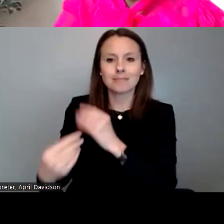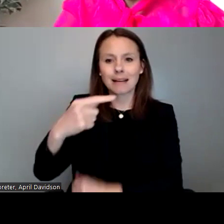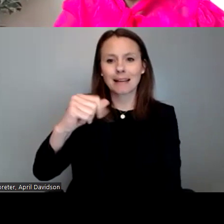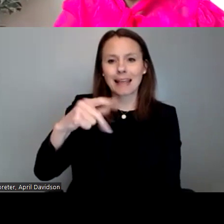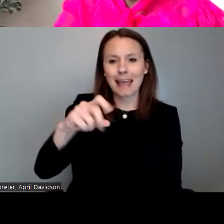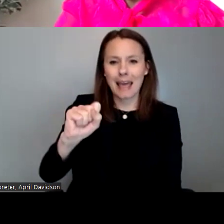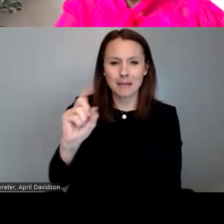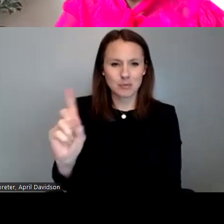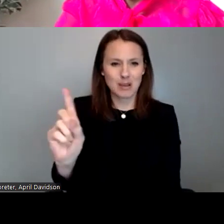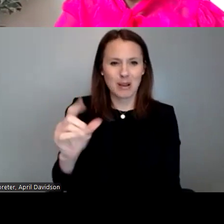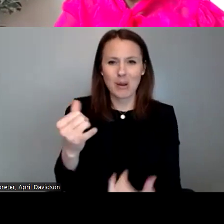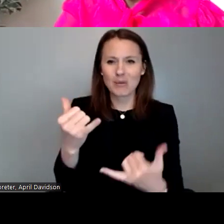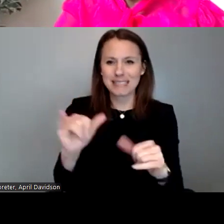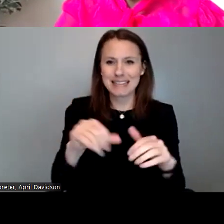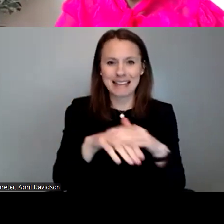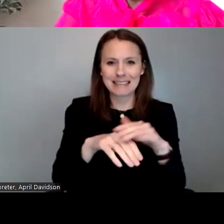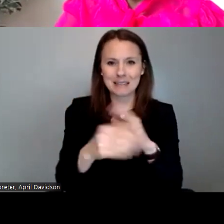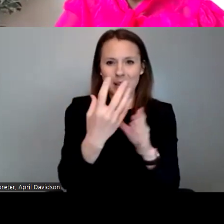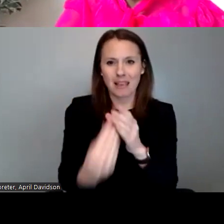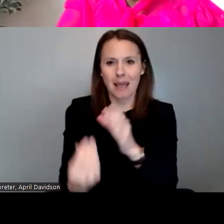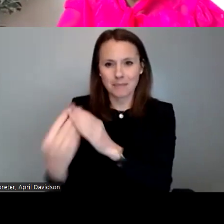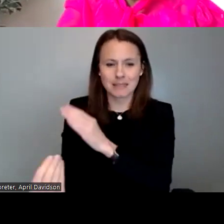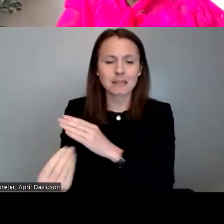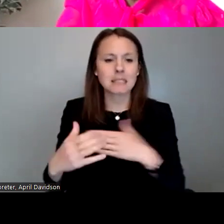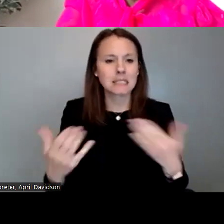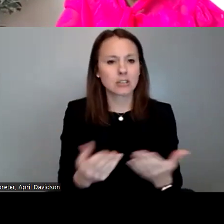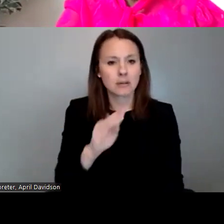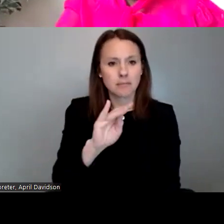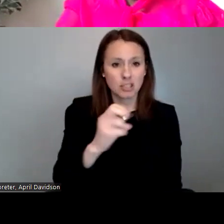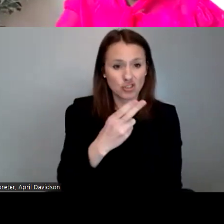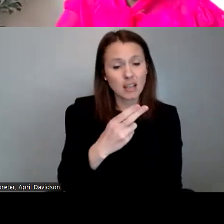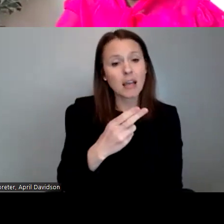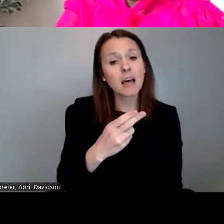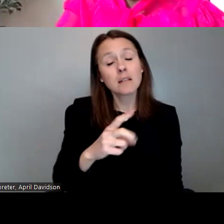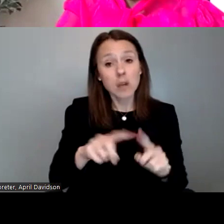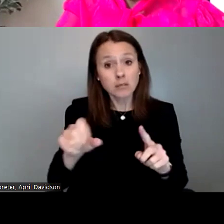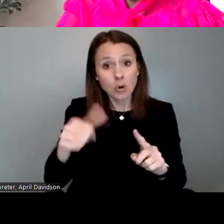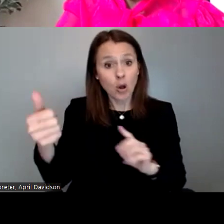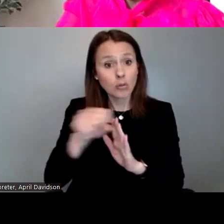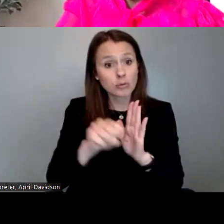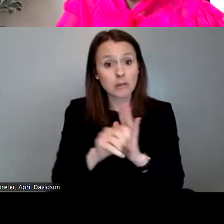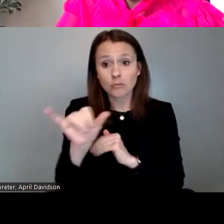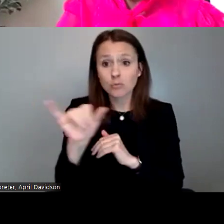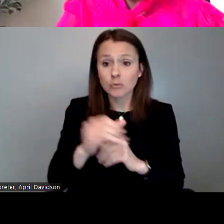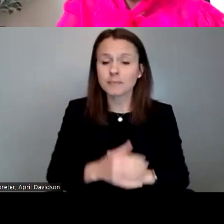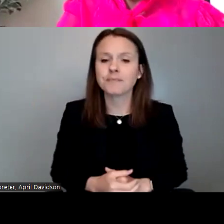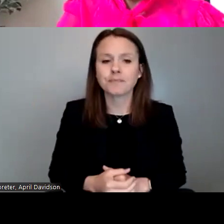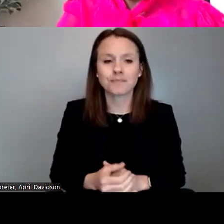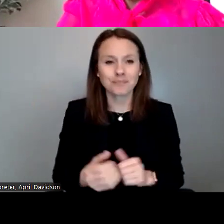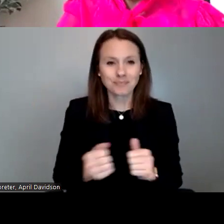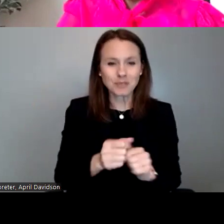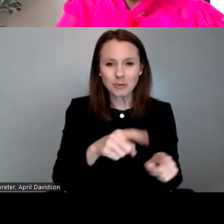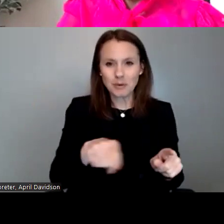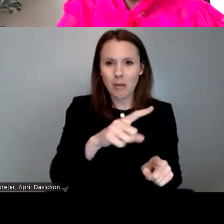exist when it comes to accessibility here in Michigan and even beyond. So with the resources that you all